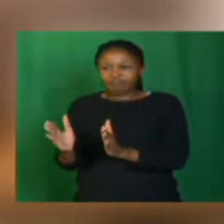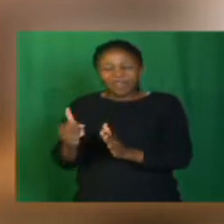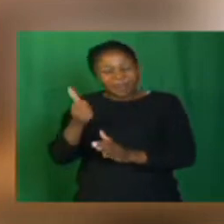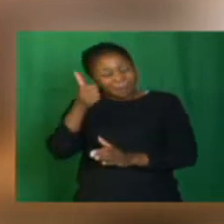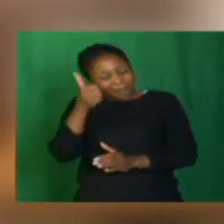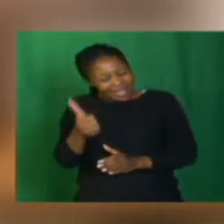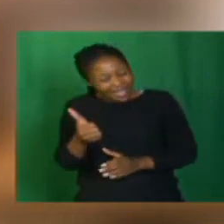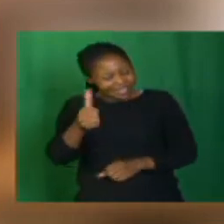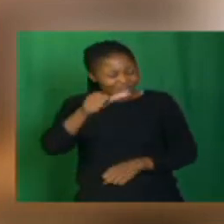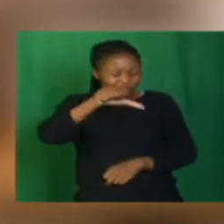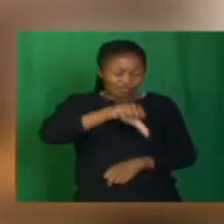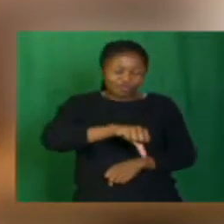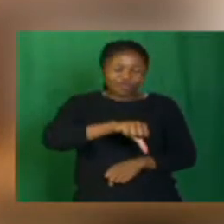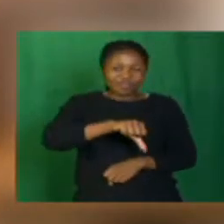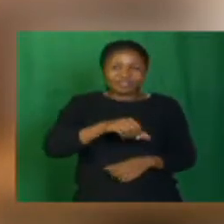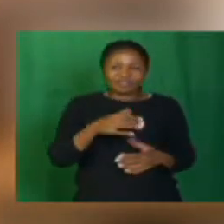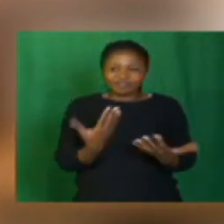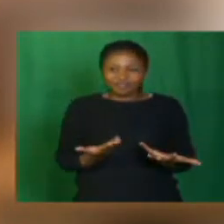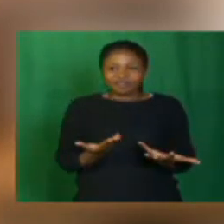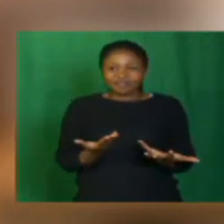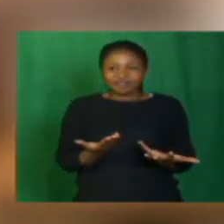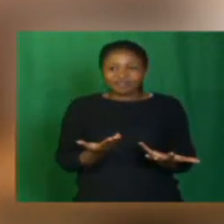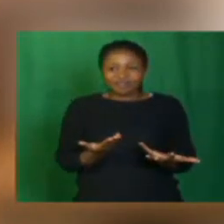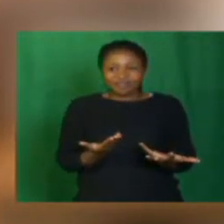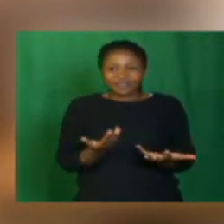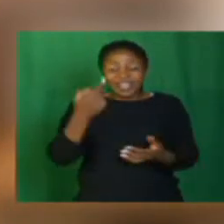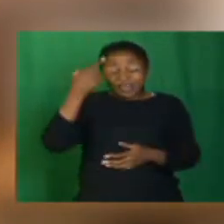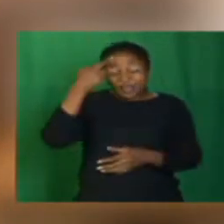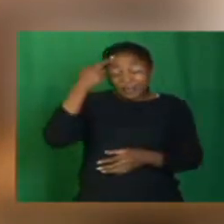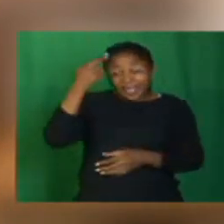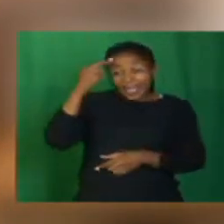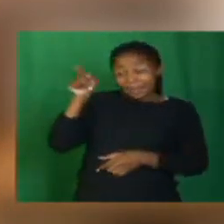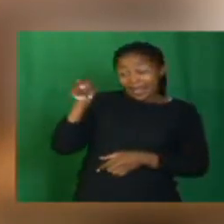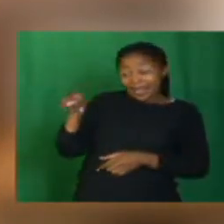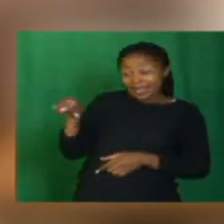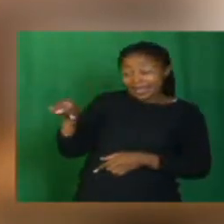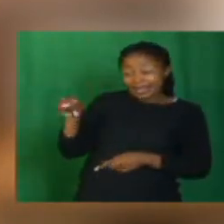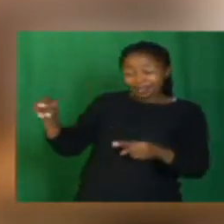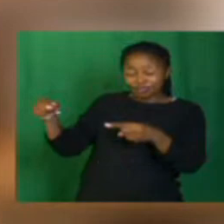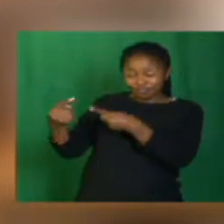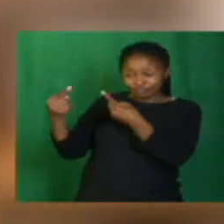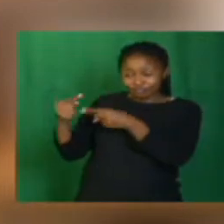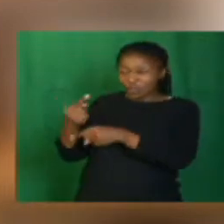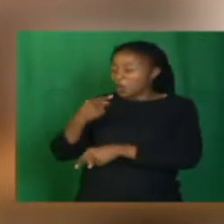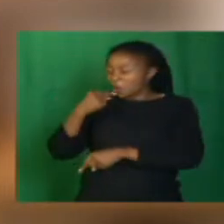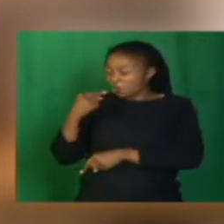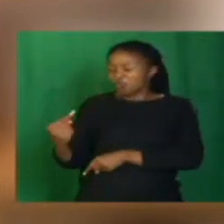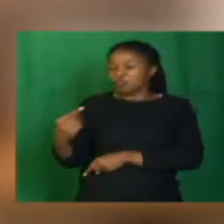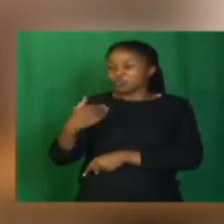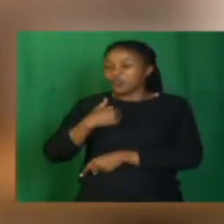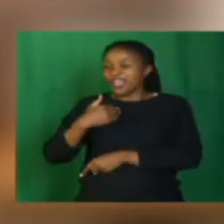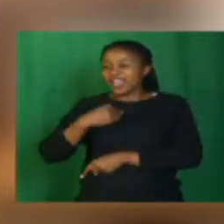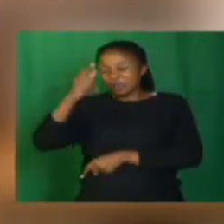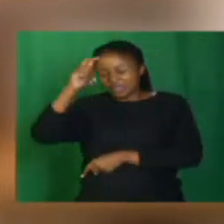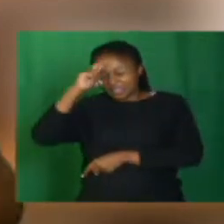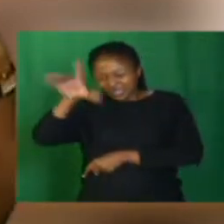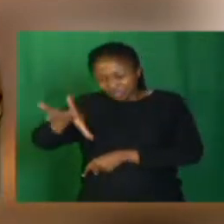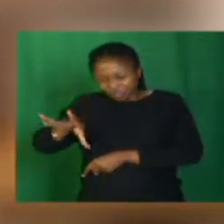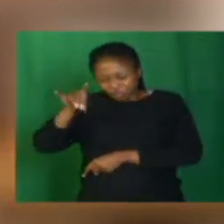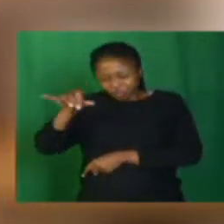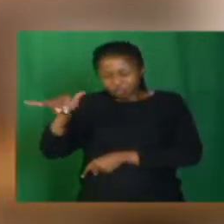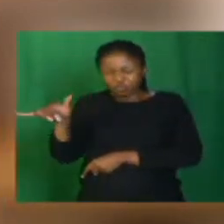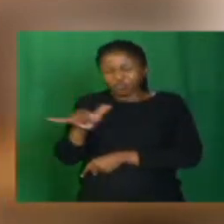you give your reader the side of your argument. In this case, you state that you are going to look